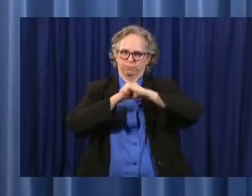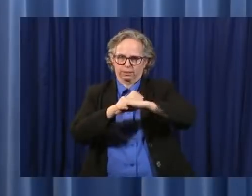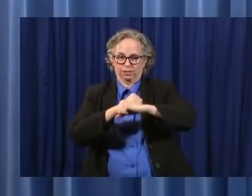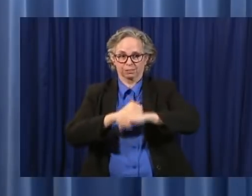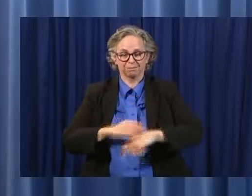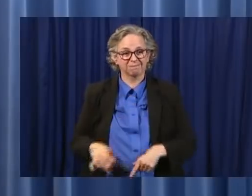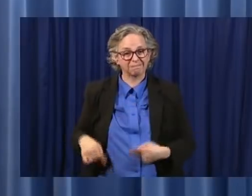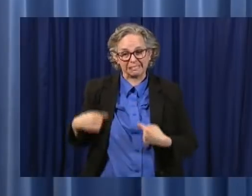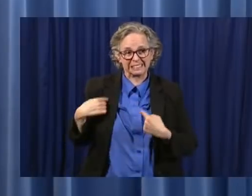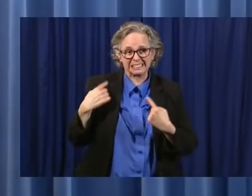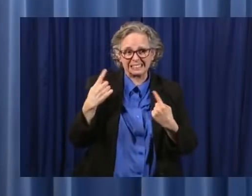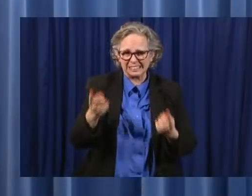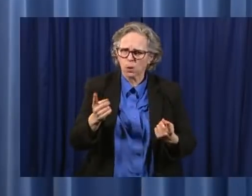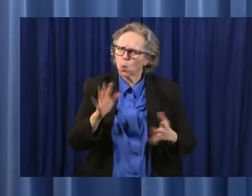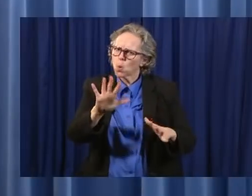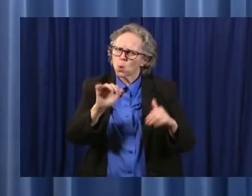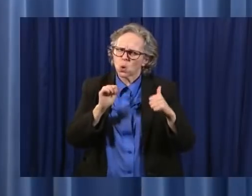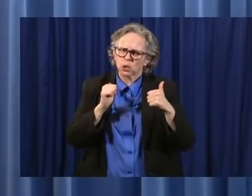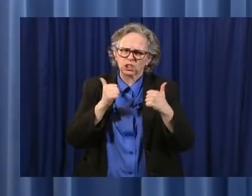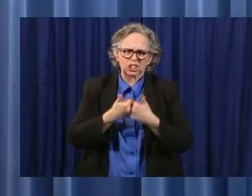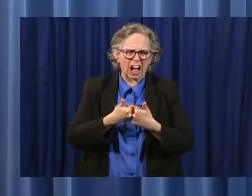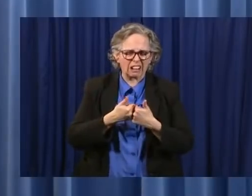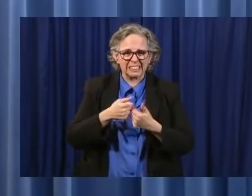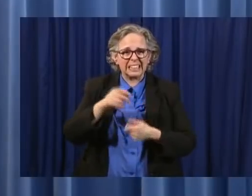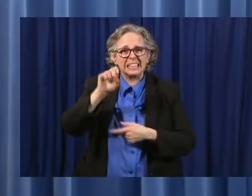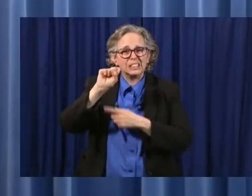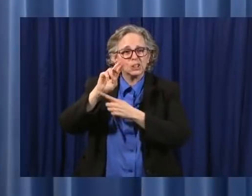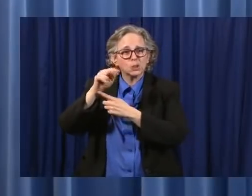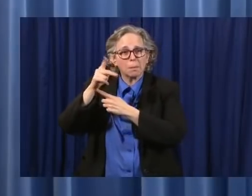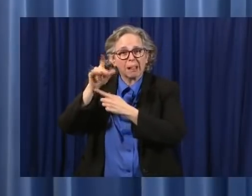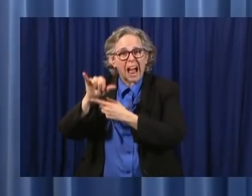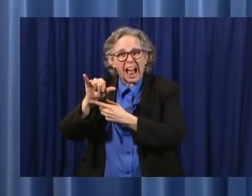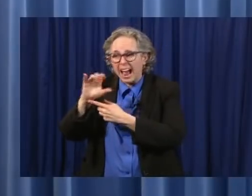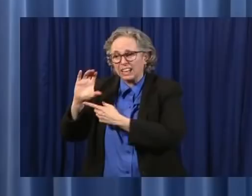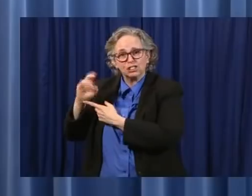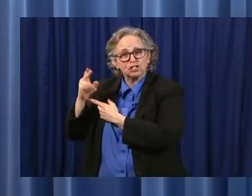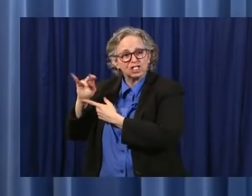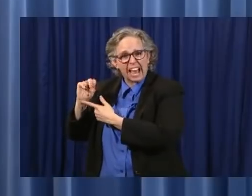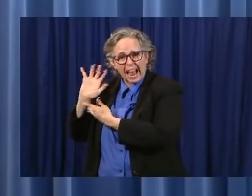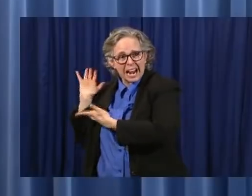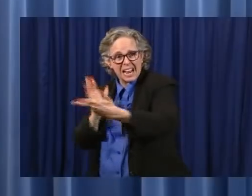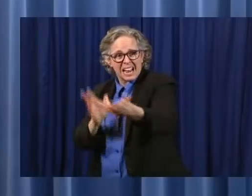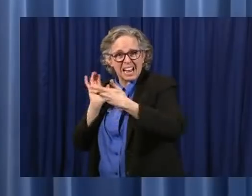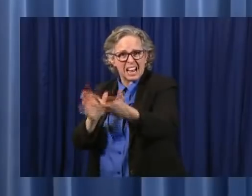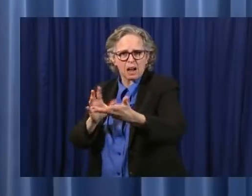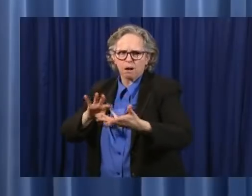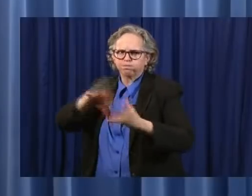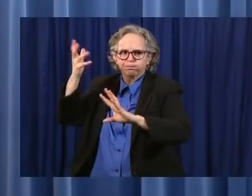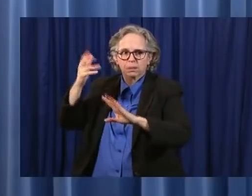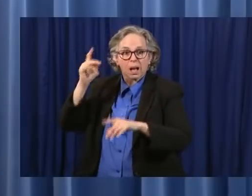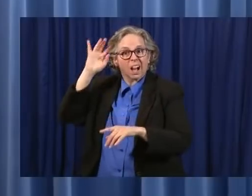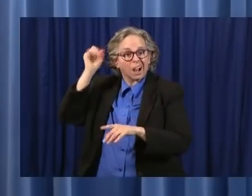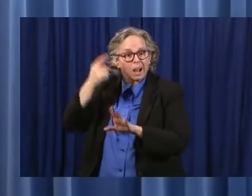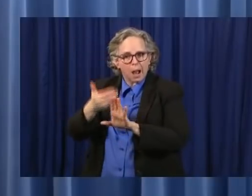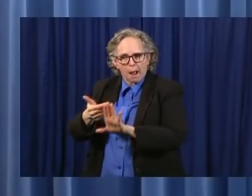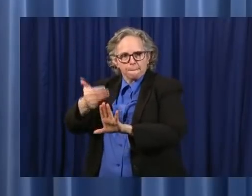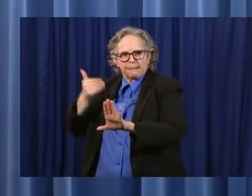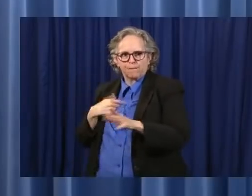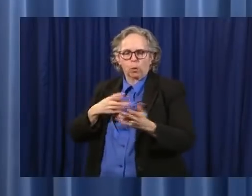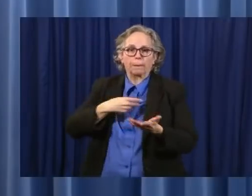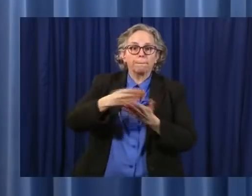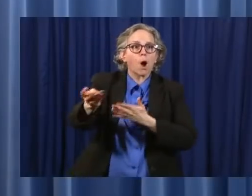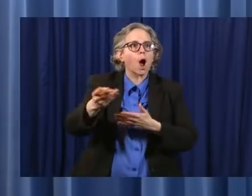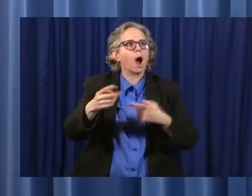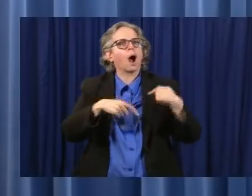because of the pandemic. A lot of this does, in fact, come out of China. But our team will continue to do